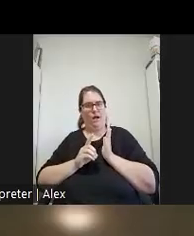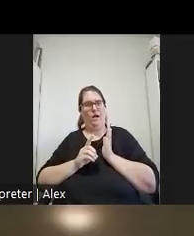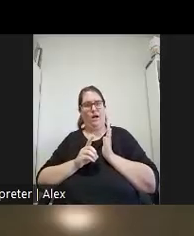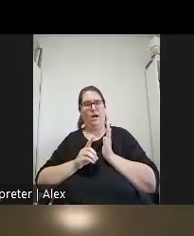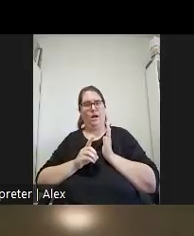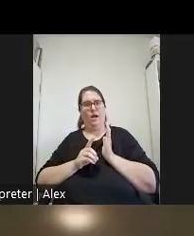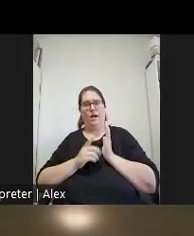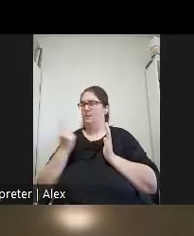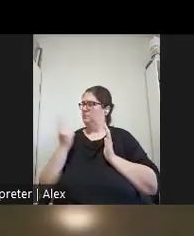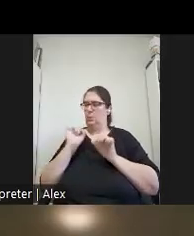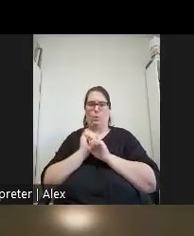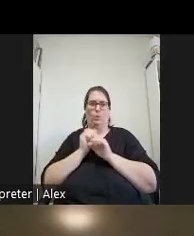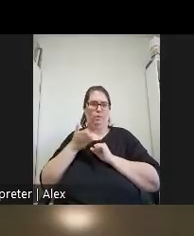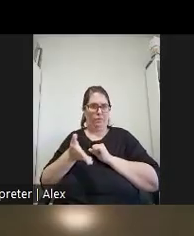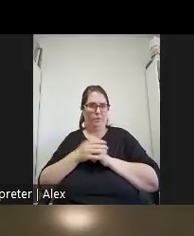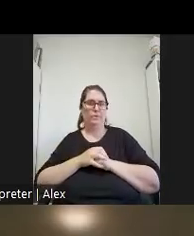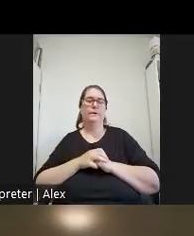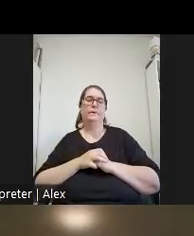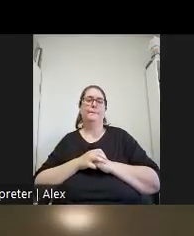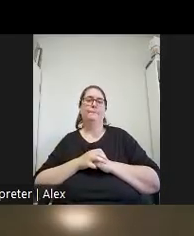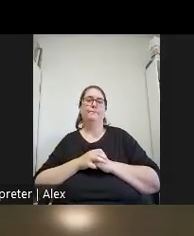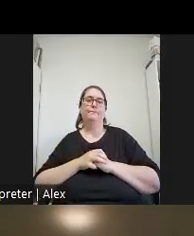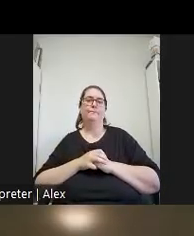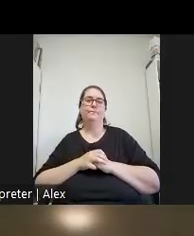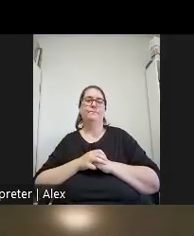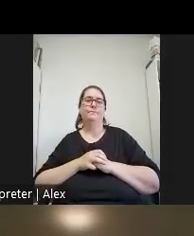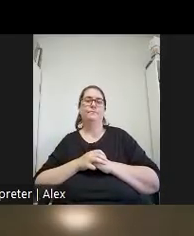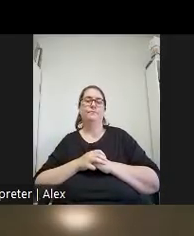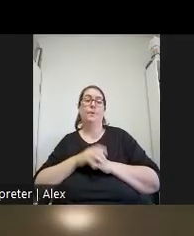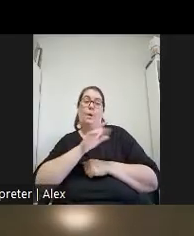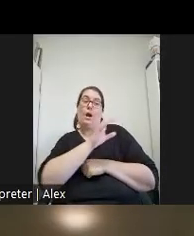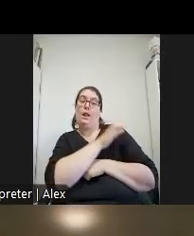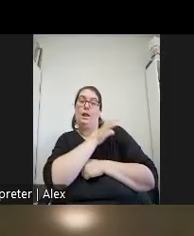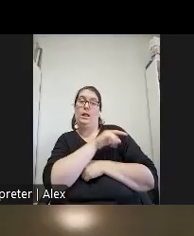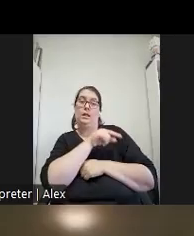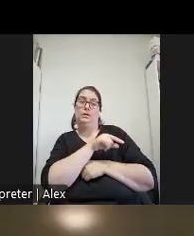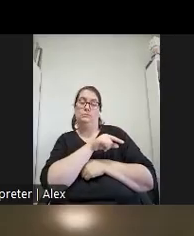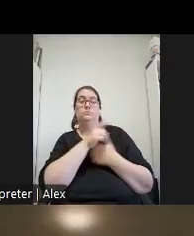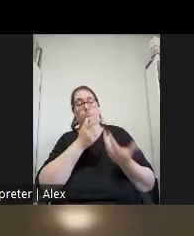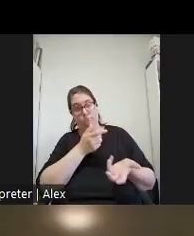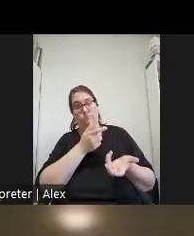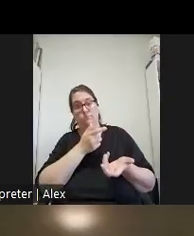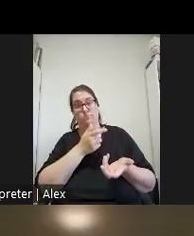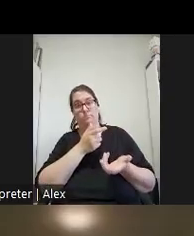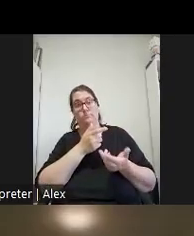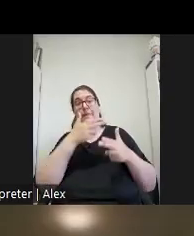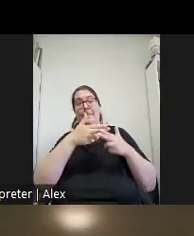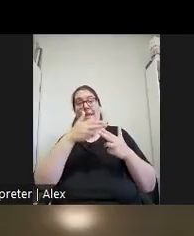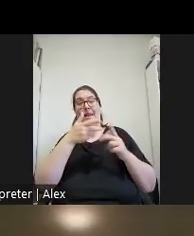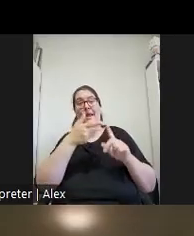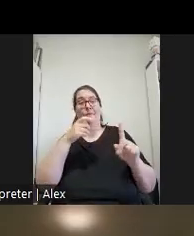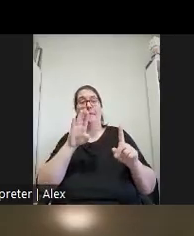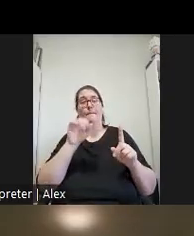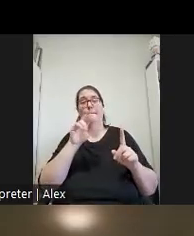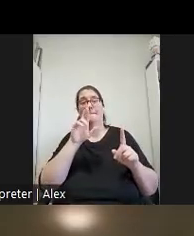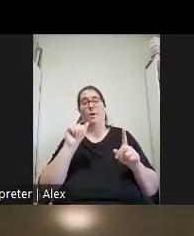me and Emma both are employed. So Barbra Schlifer Commemorative Clinic, as the name gives away, is named after Barbra